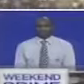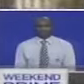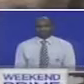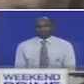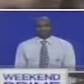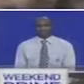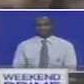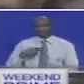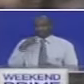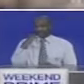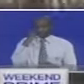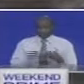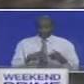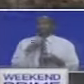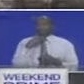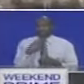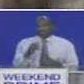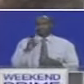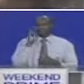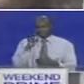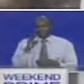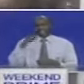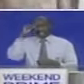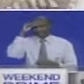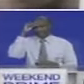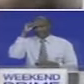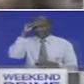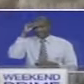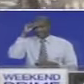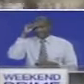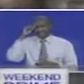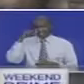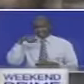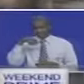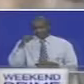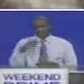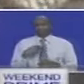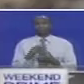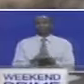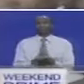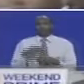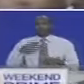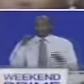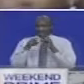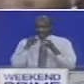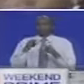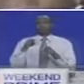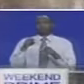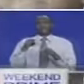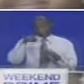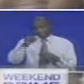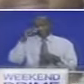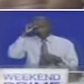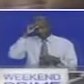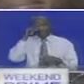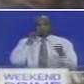Tena tumesema hatutaki kuona kama wa serikali inalaumu serikali ya counties.